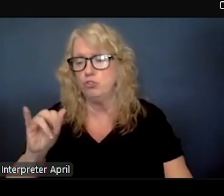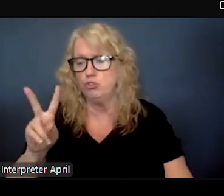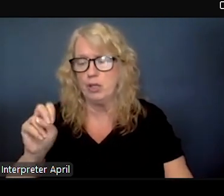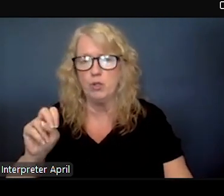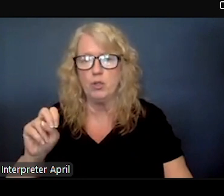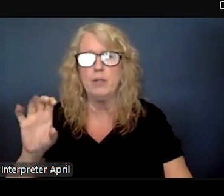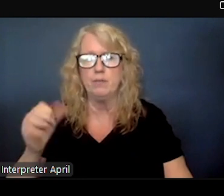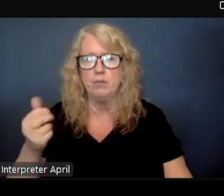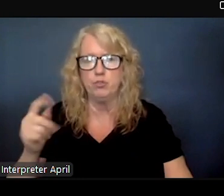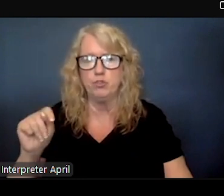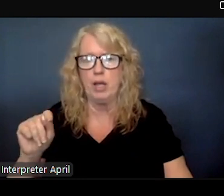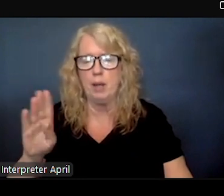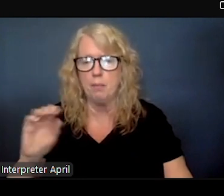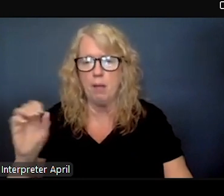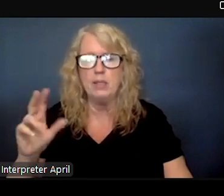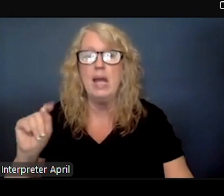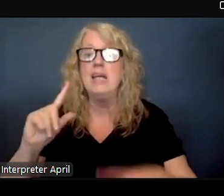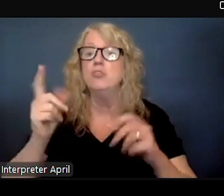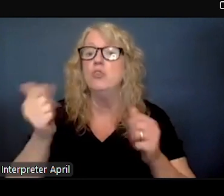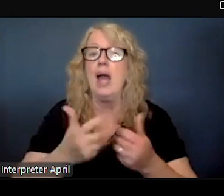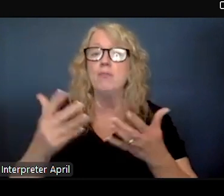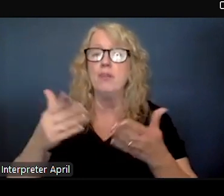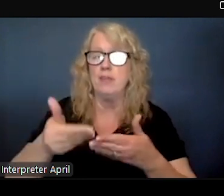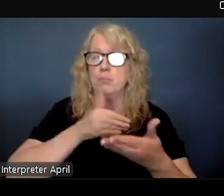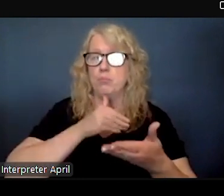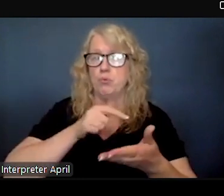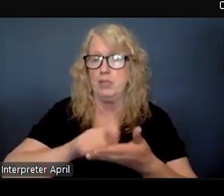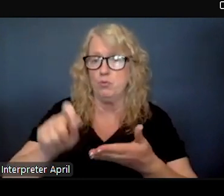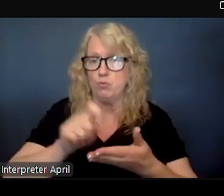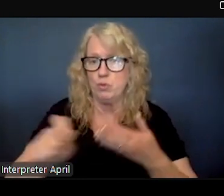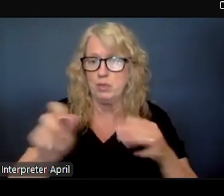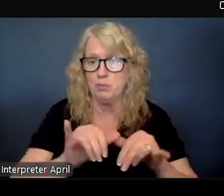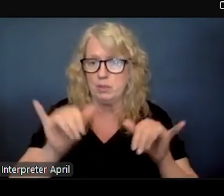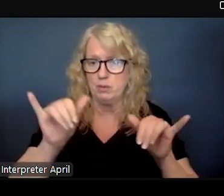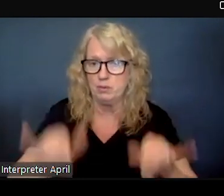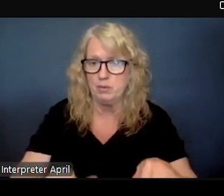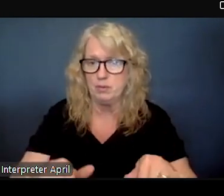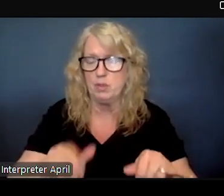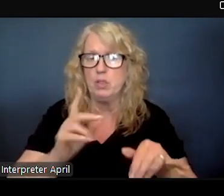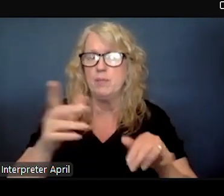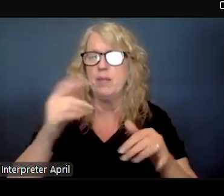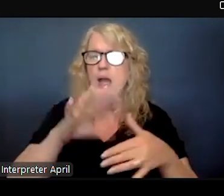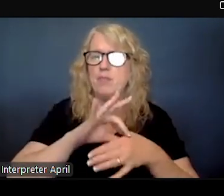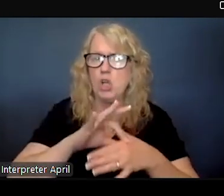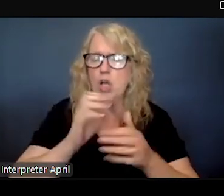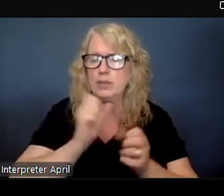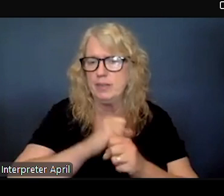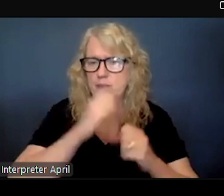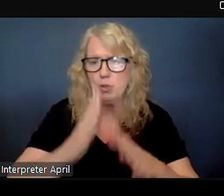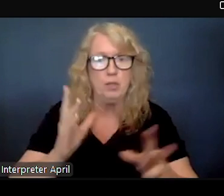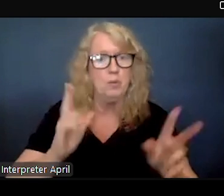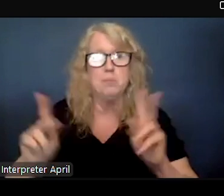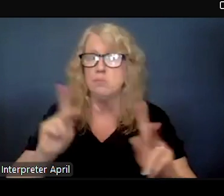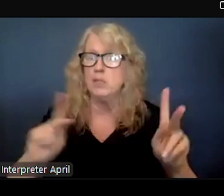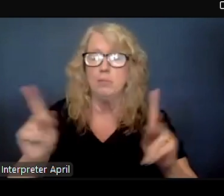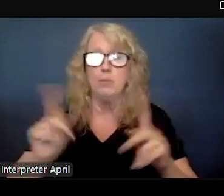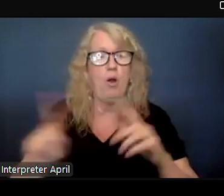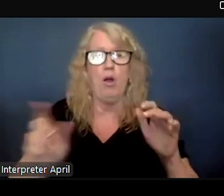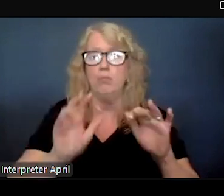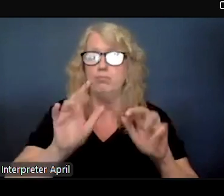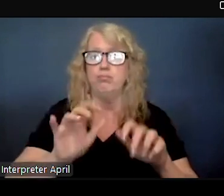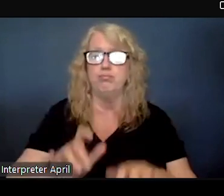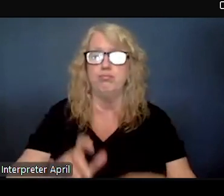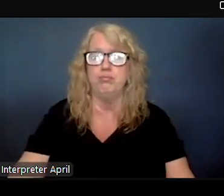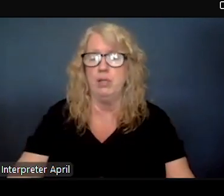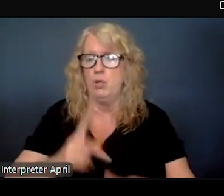is in a rule-based system, everything is pre-written by the system content creators. So folks are writing out what the